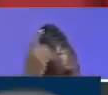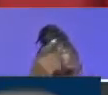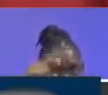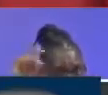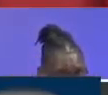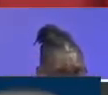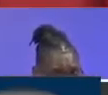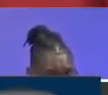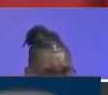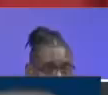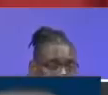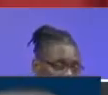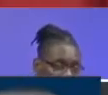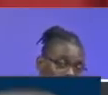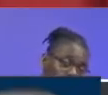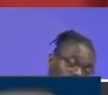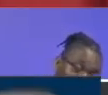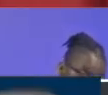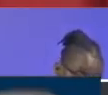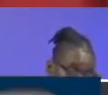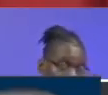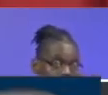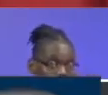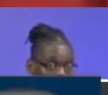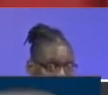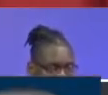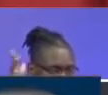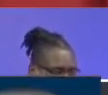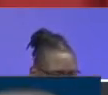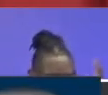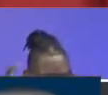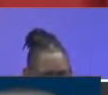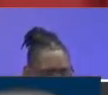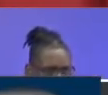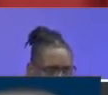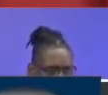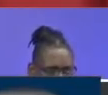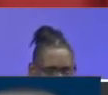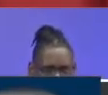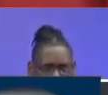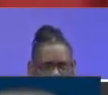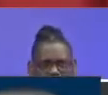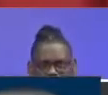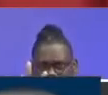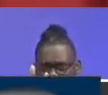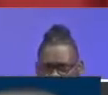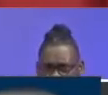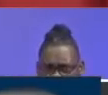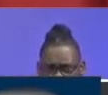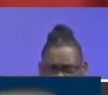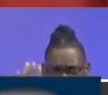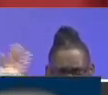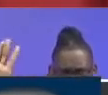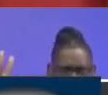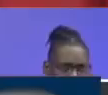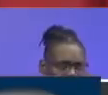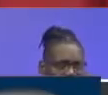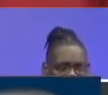comes globally and then is accepted locally, we then specify the persons to whom that law is going to